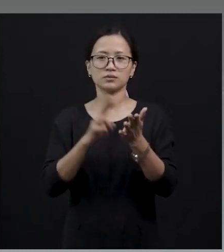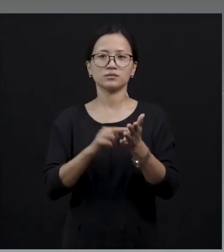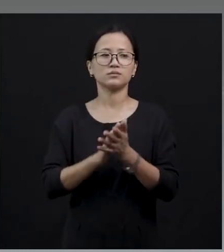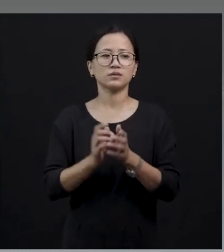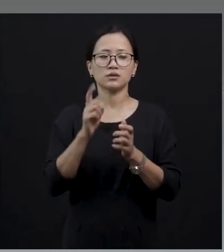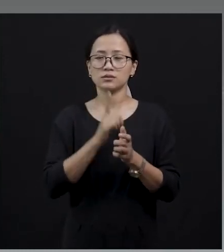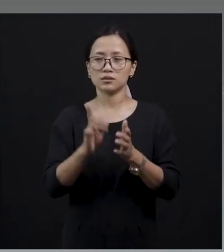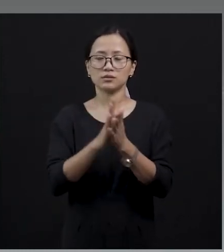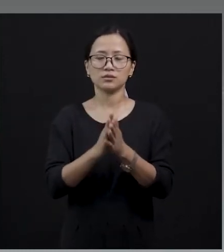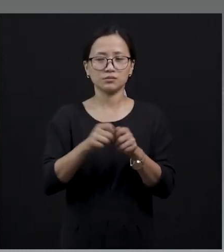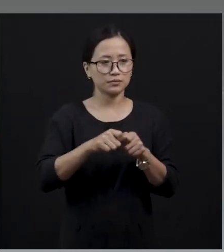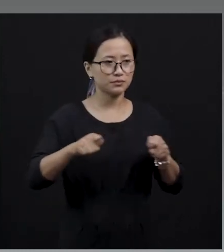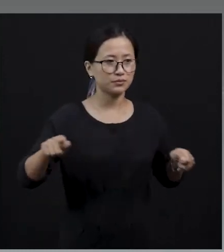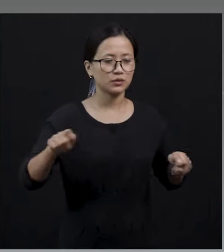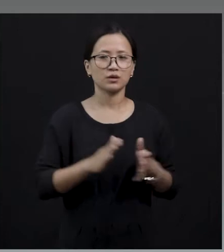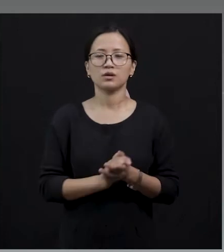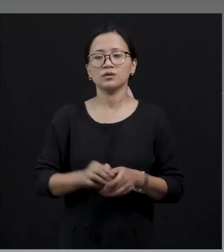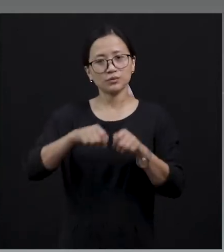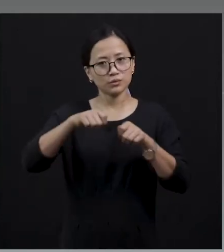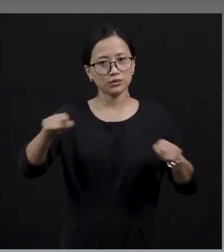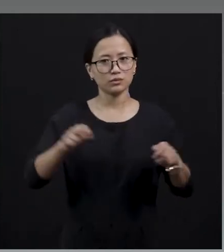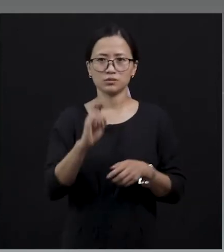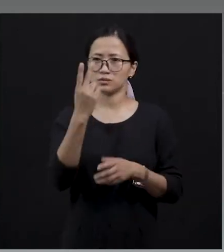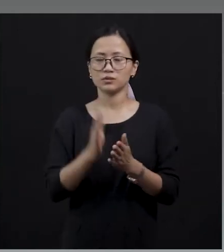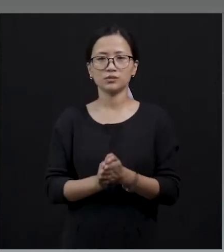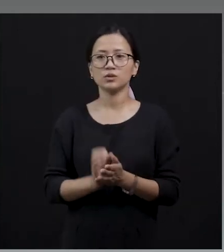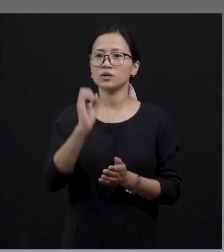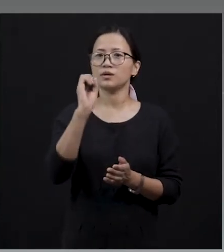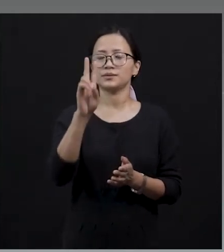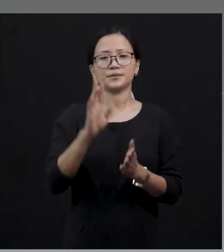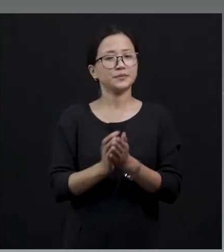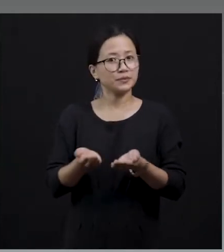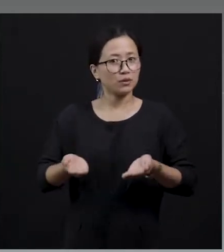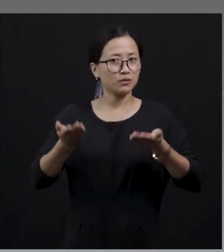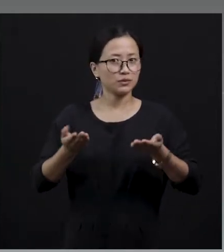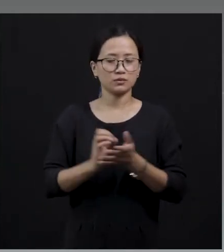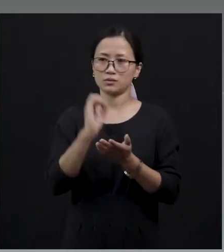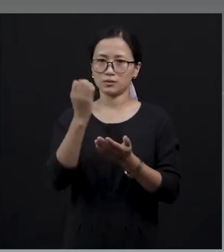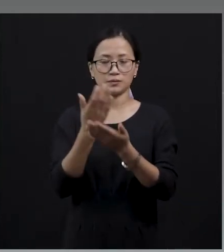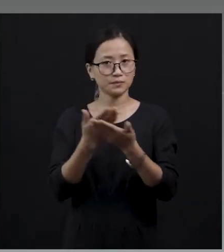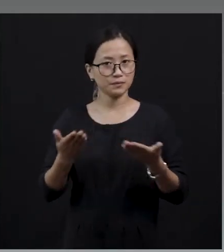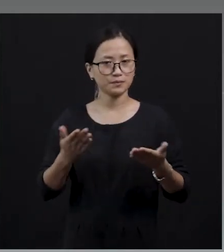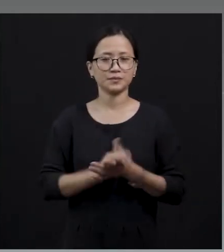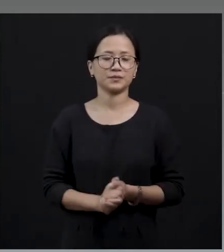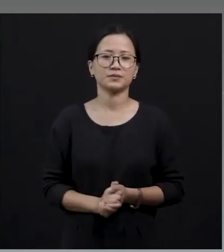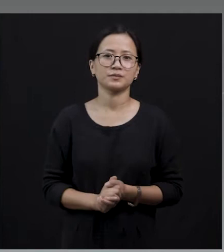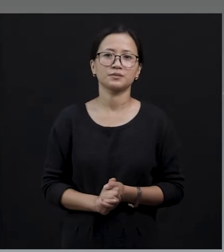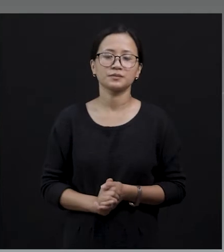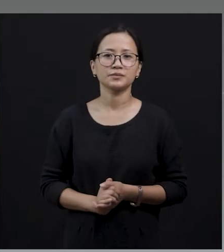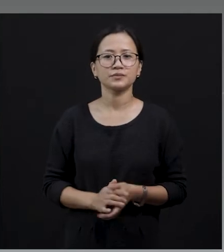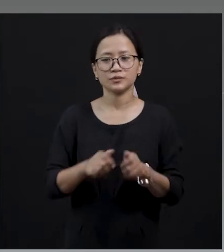next point is we will be able to measure the weight of two objects, all right? The weight of two objects